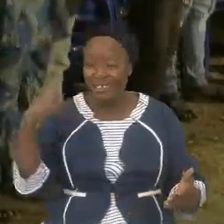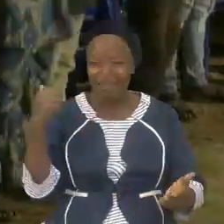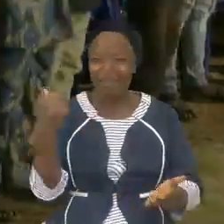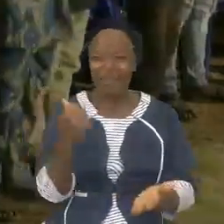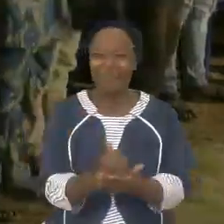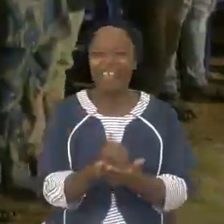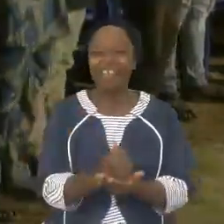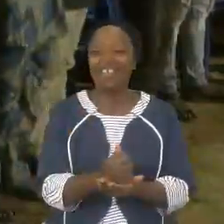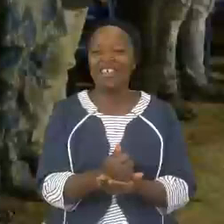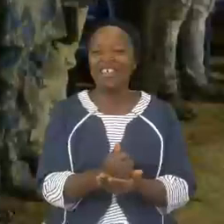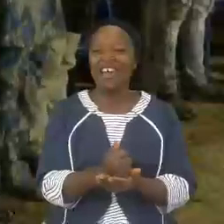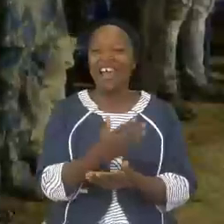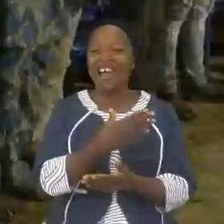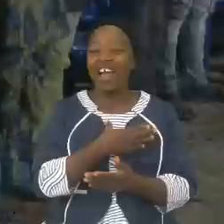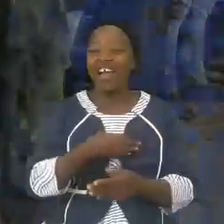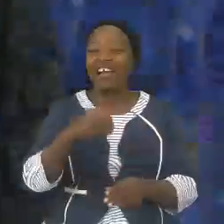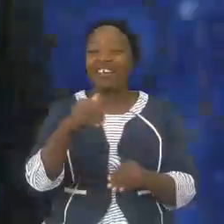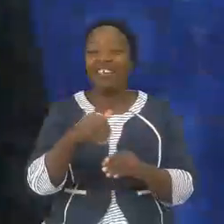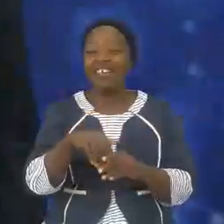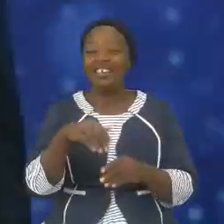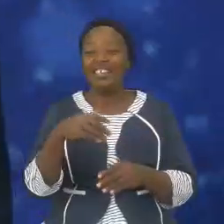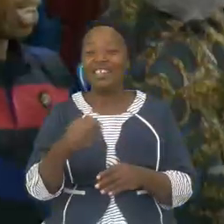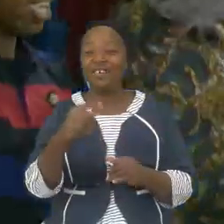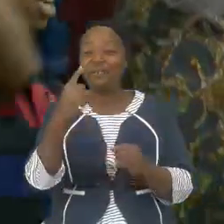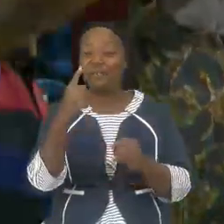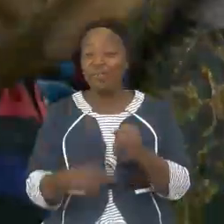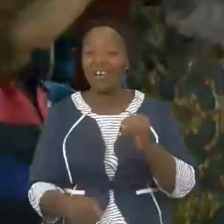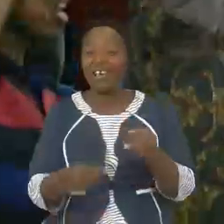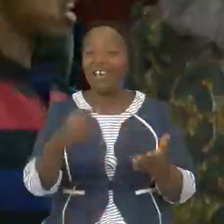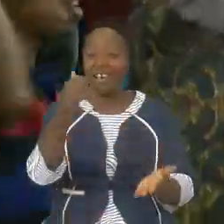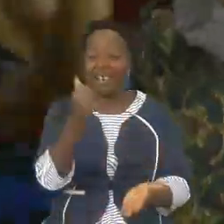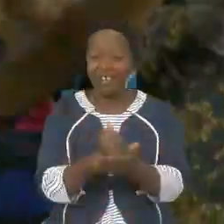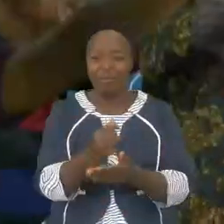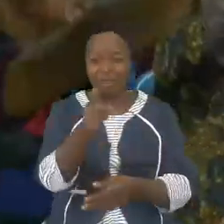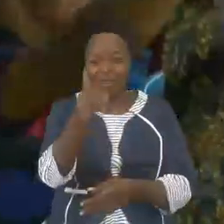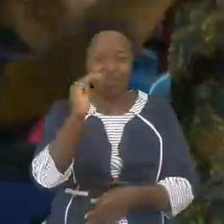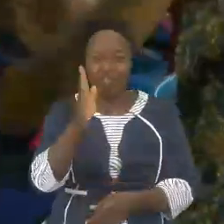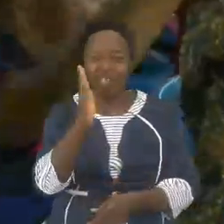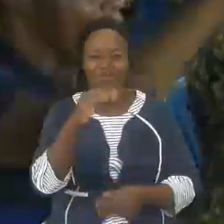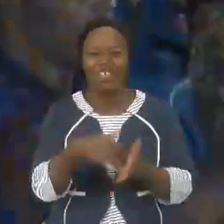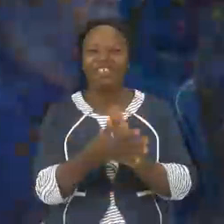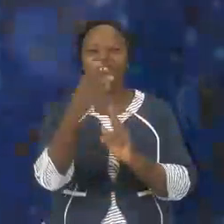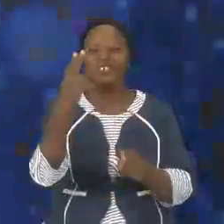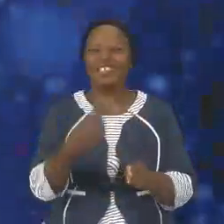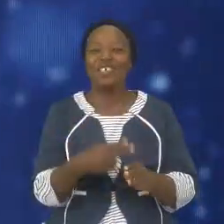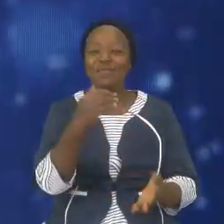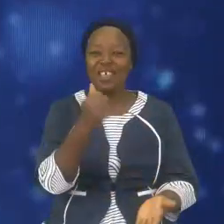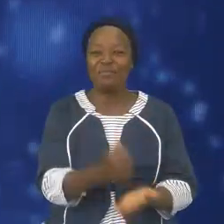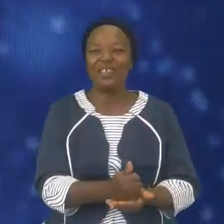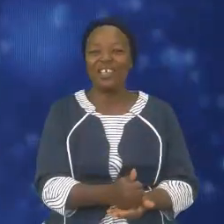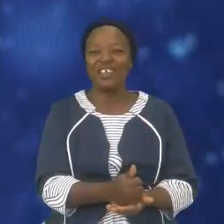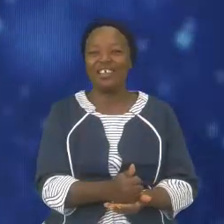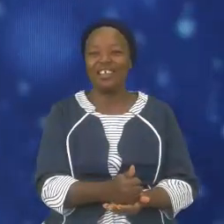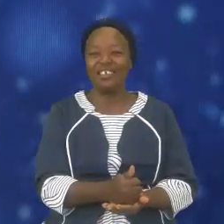and at the final amen, you will testify. Amen.